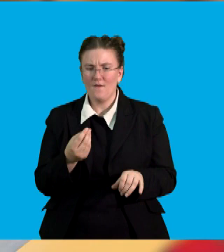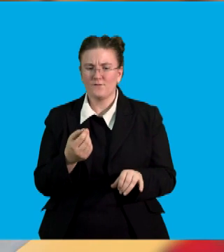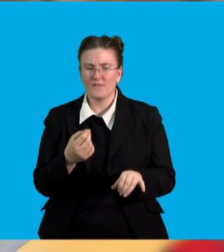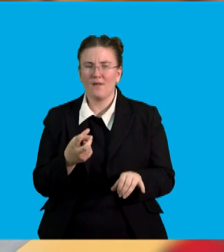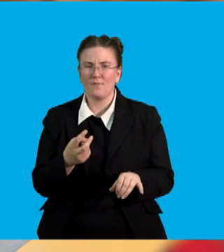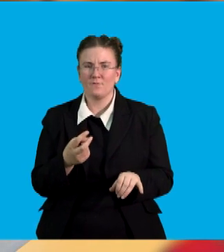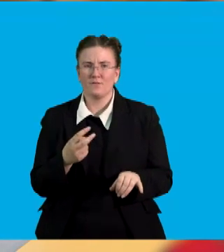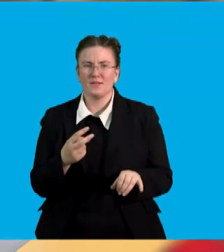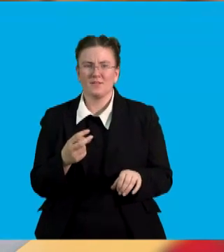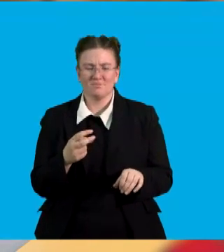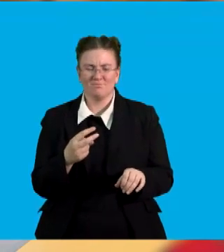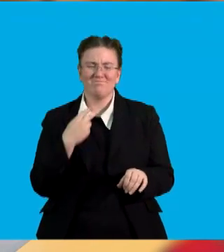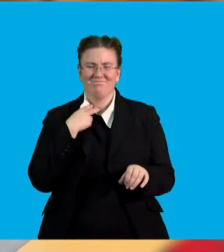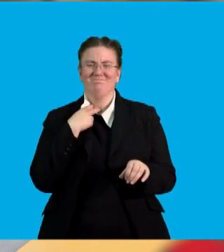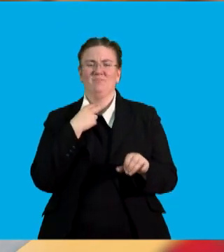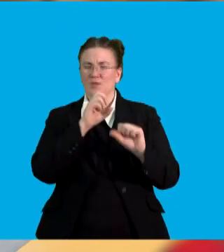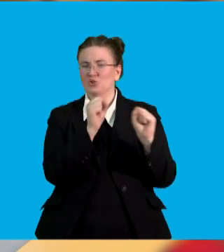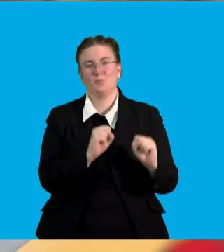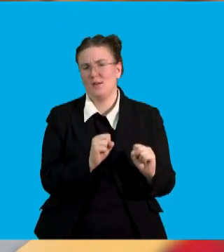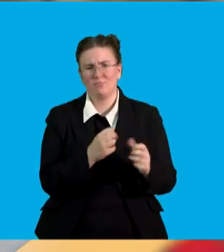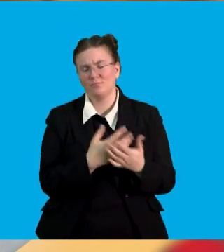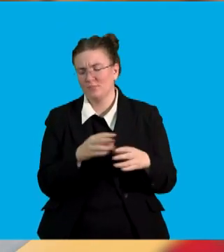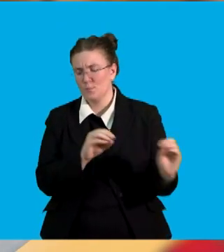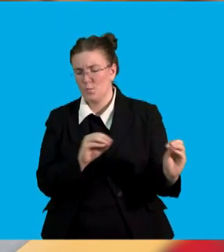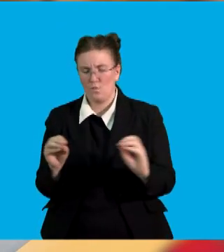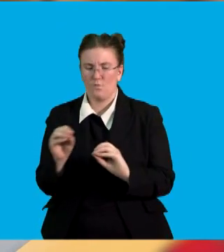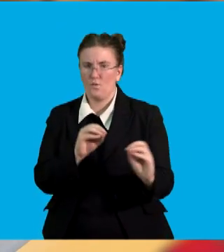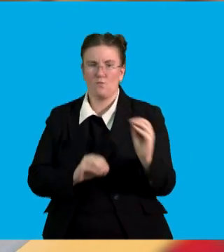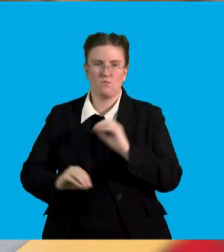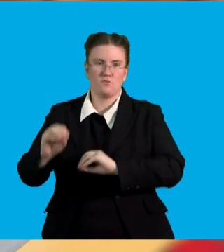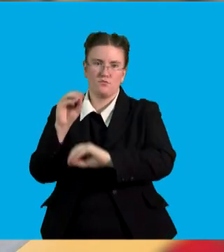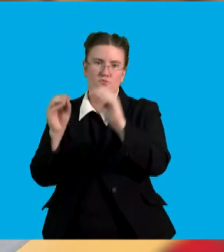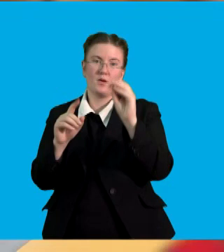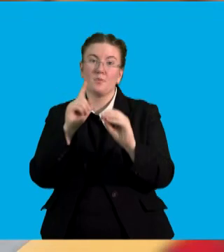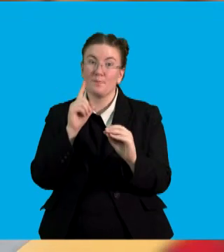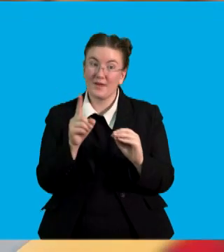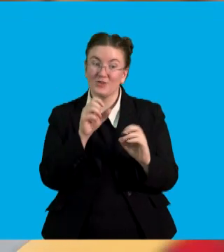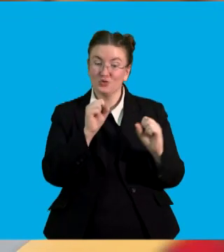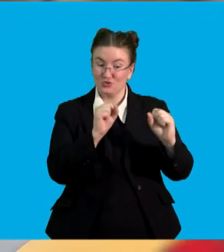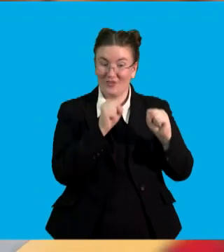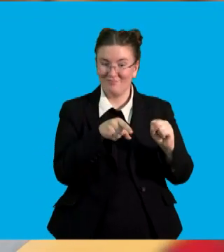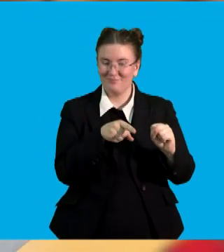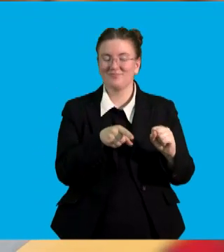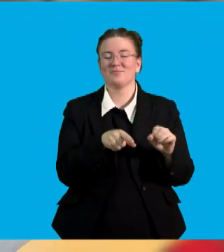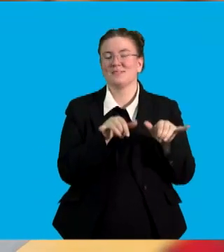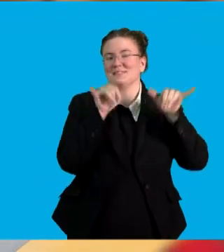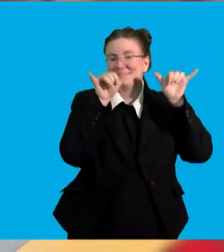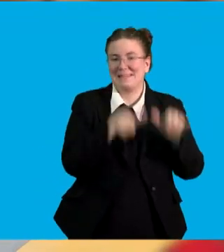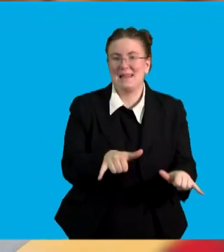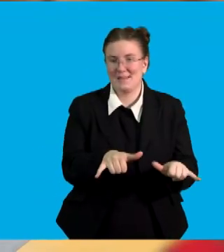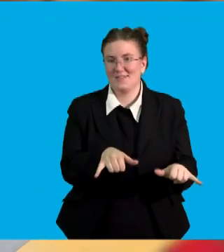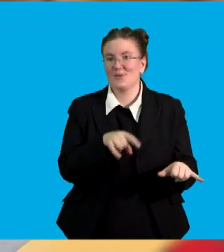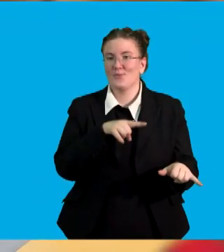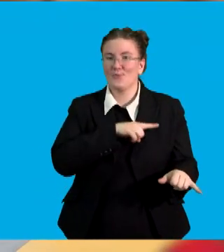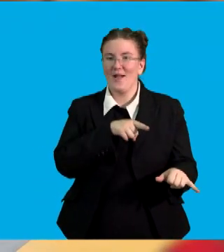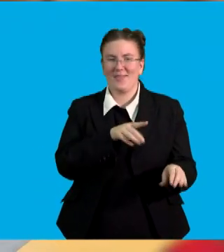free to move around in the entire container, whereas the solid particles, they have a fixed shape because the forces of attraction between the particles, it is